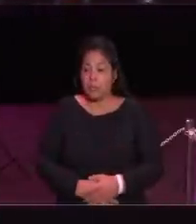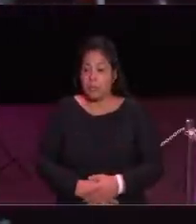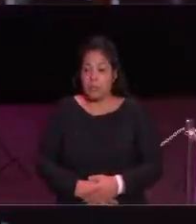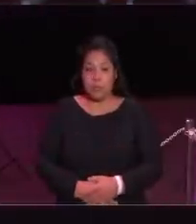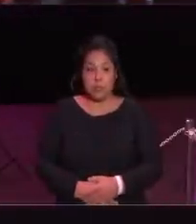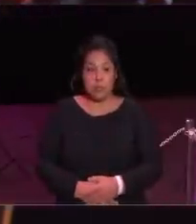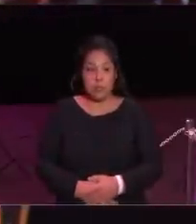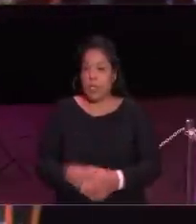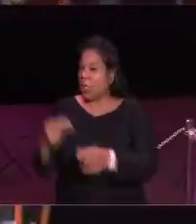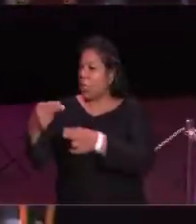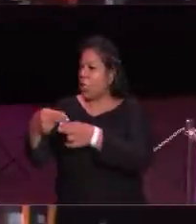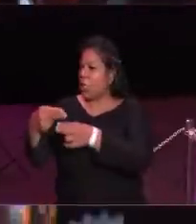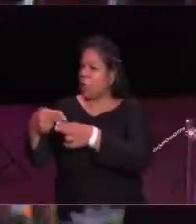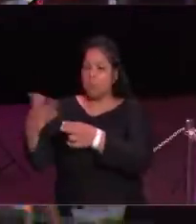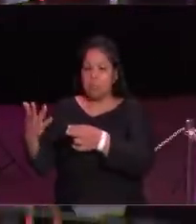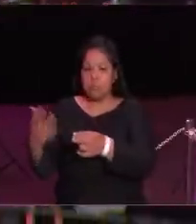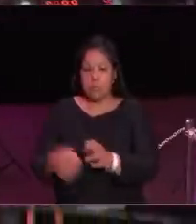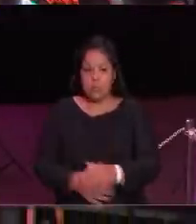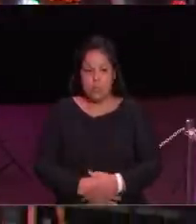¿Cómo se llama?